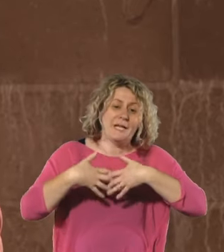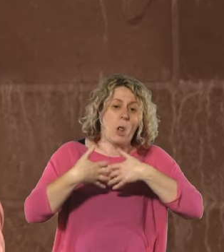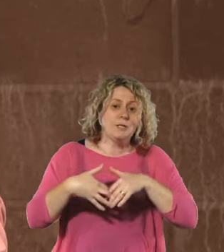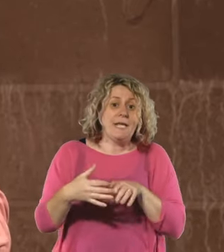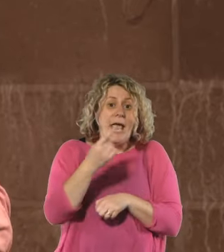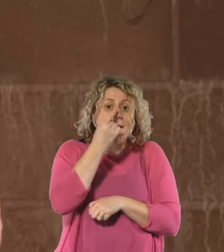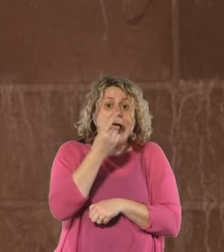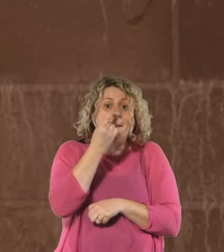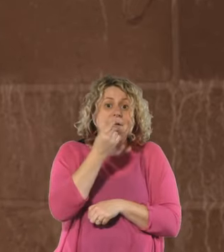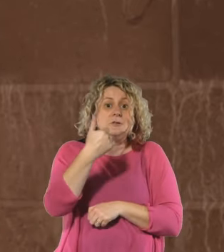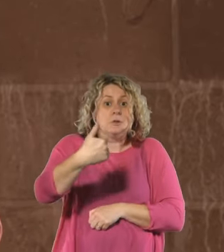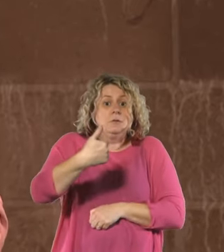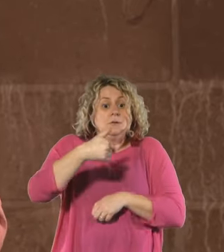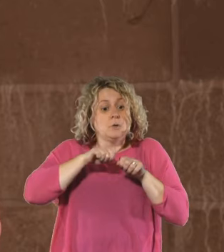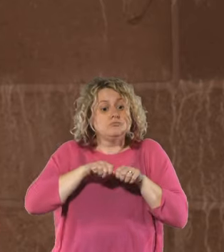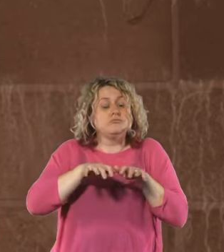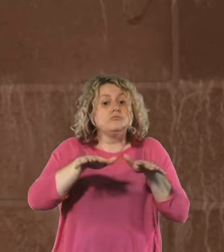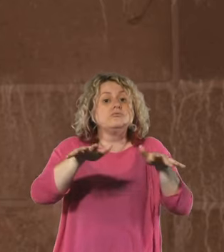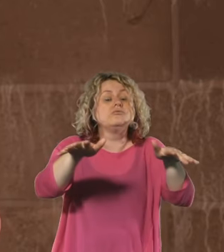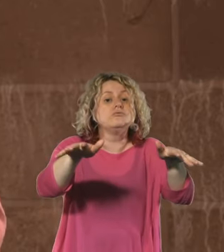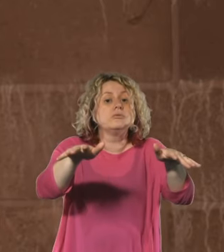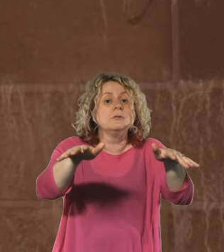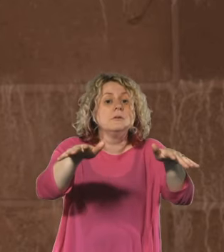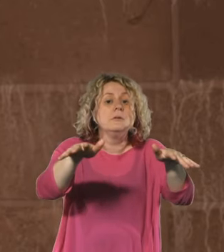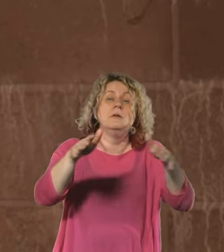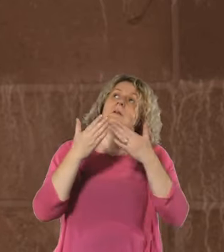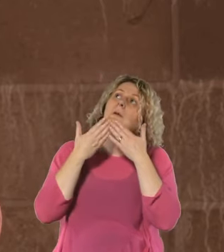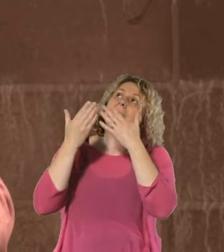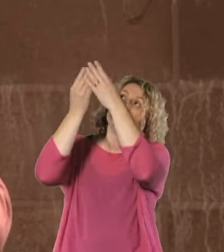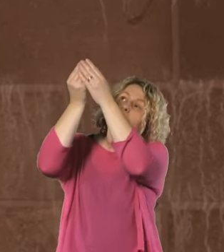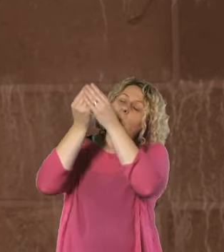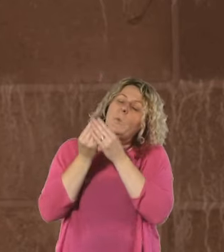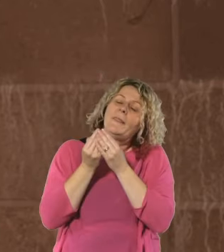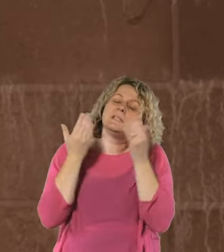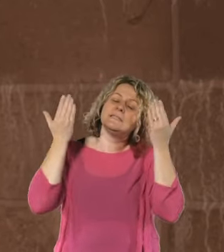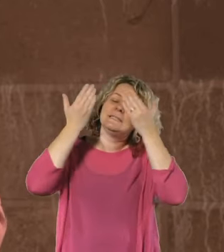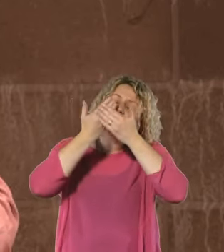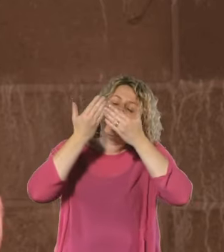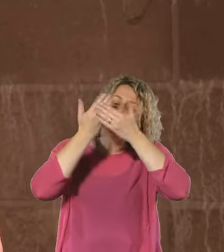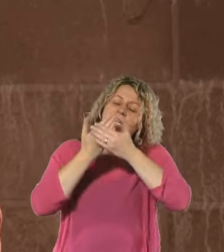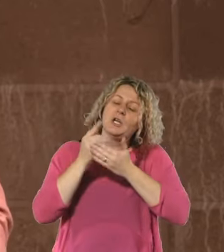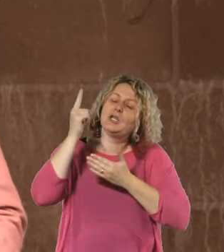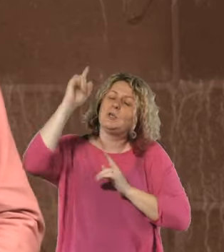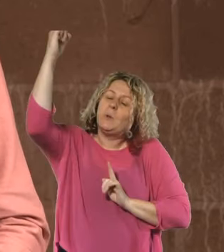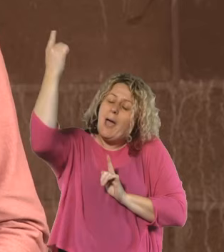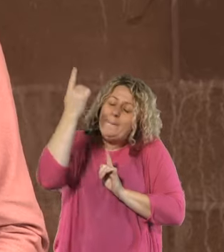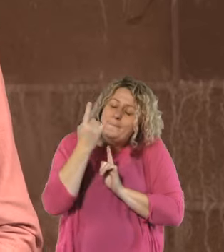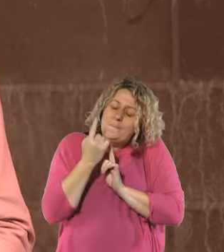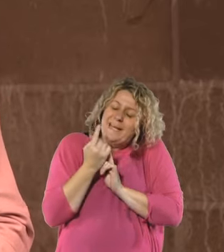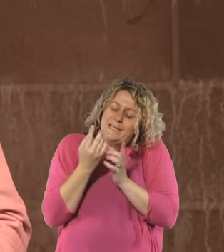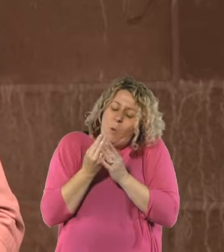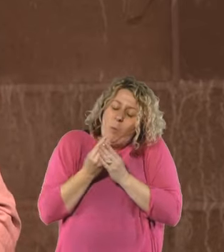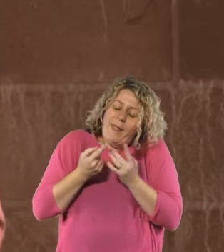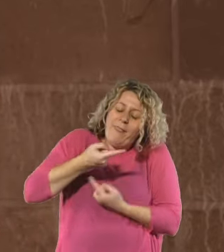now. And Father, we'd ask this evening, as we meet together, would you meet with us? Would you speak to us? Would you bless